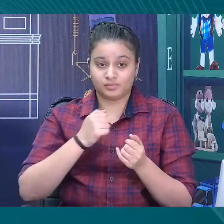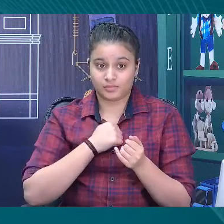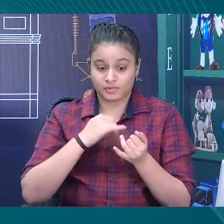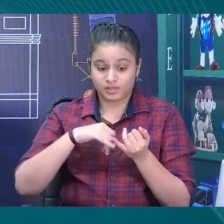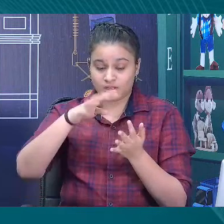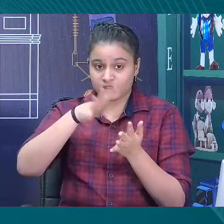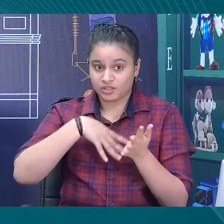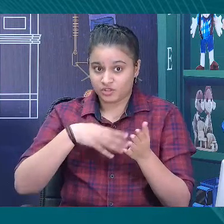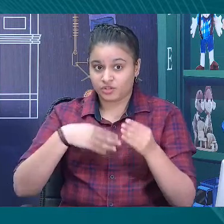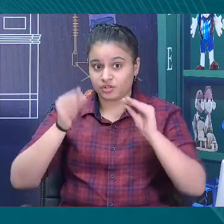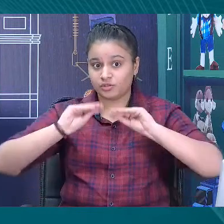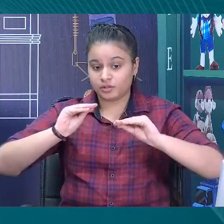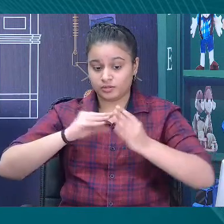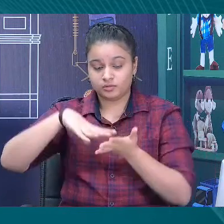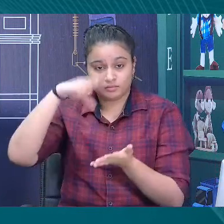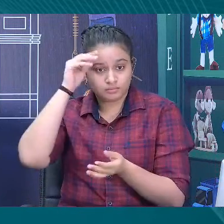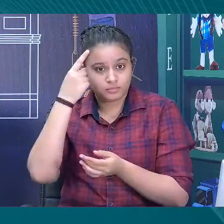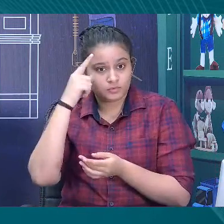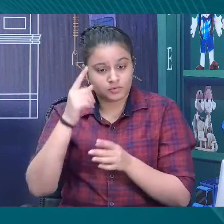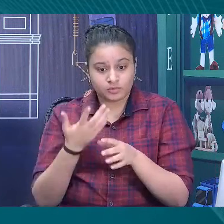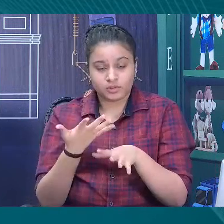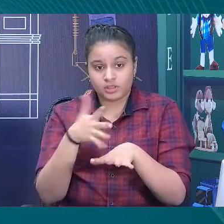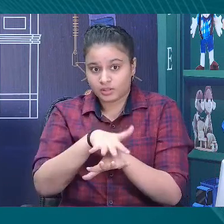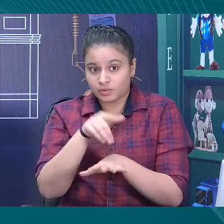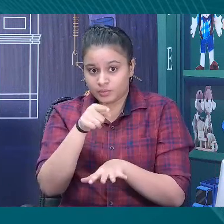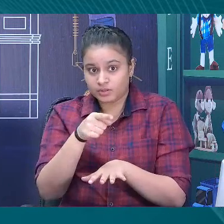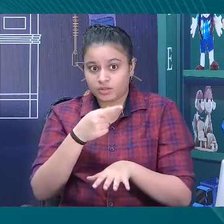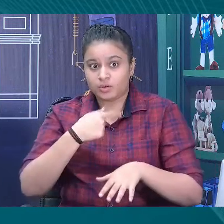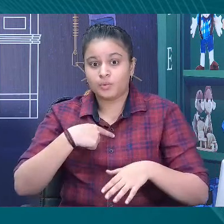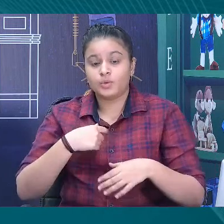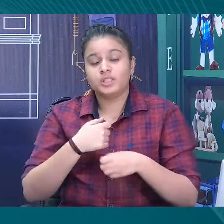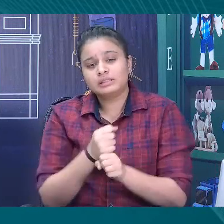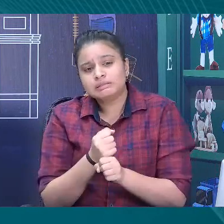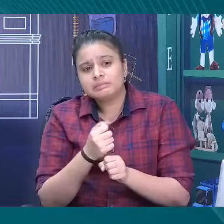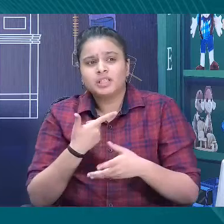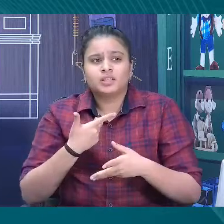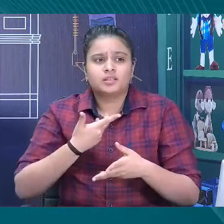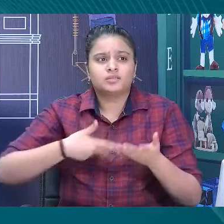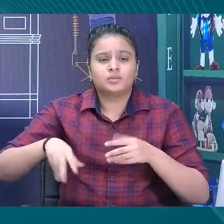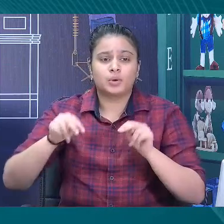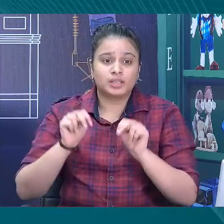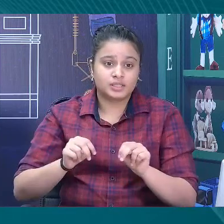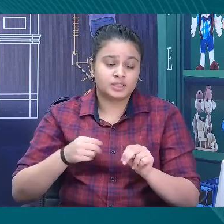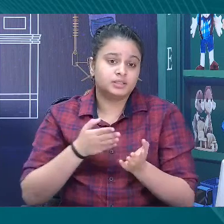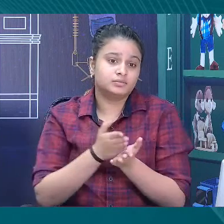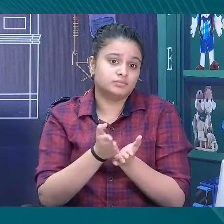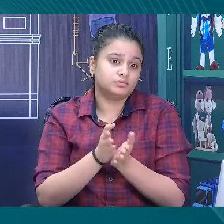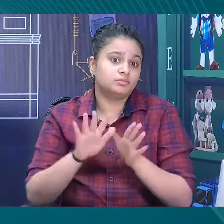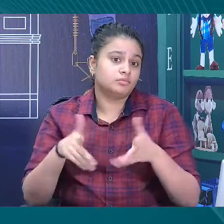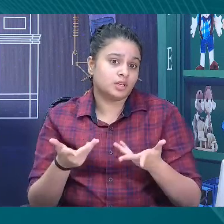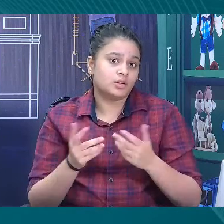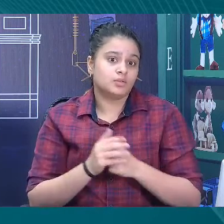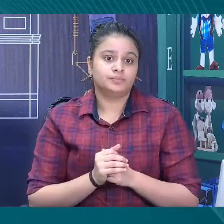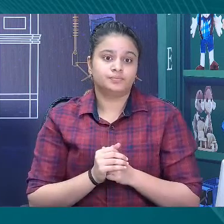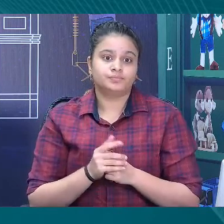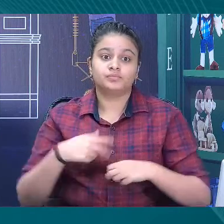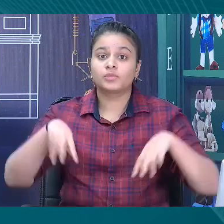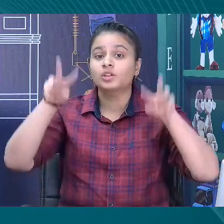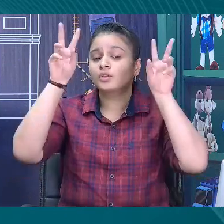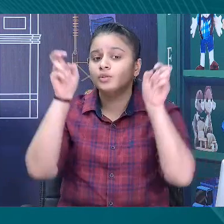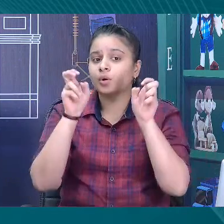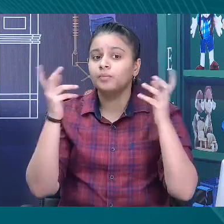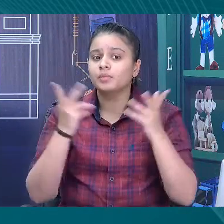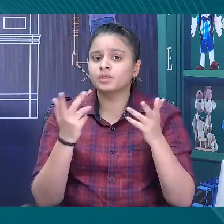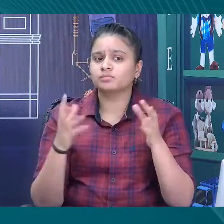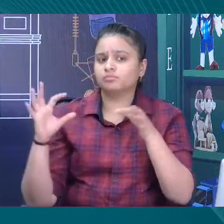teaching learning interventions, we try to cater to those needs. The topic today is extremely relevant